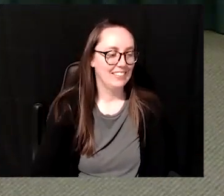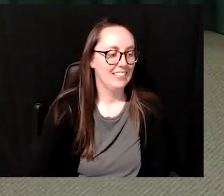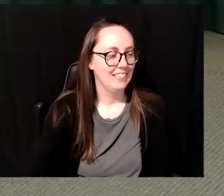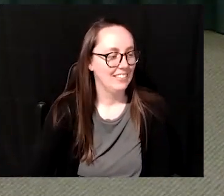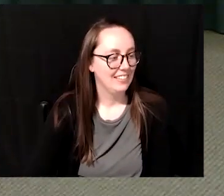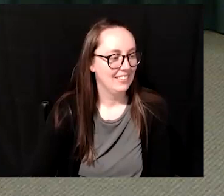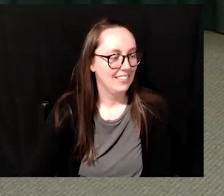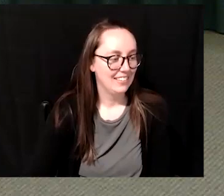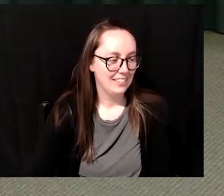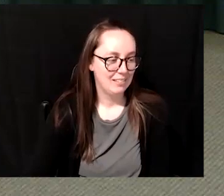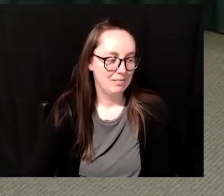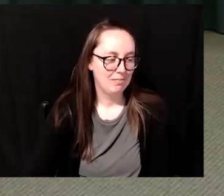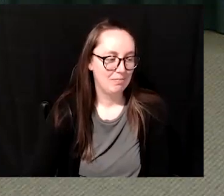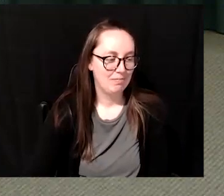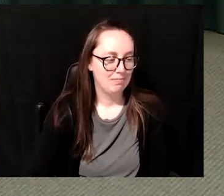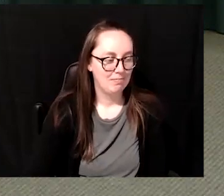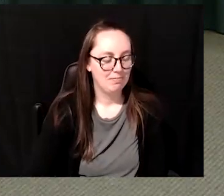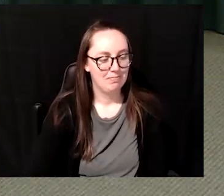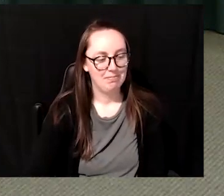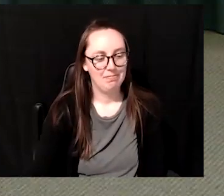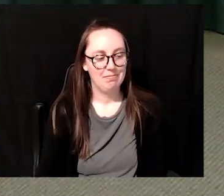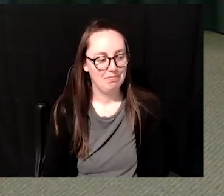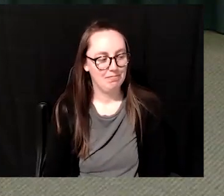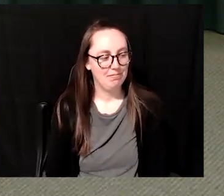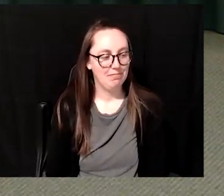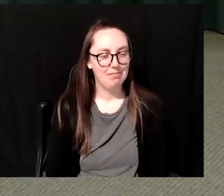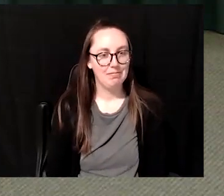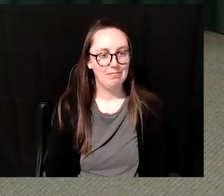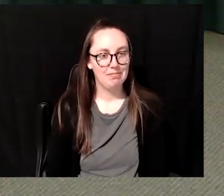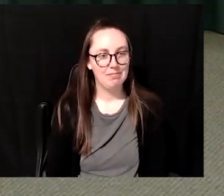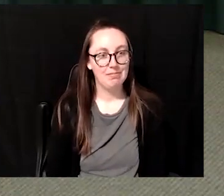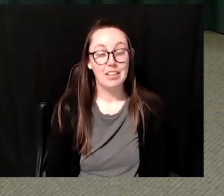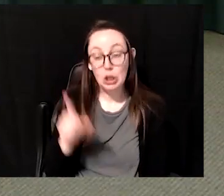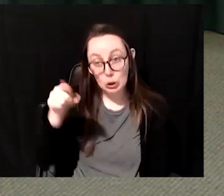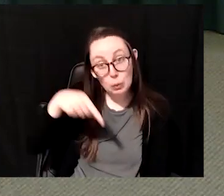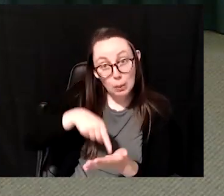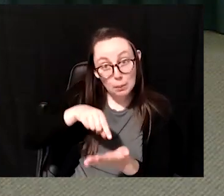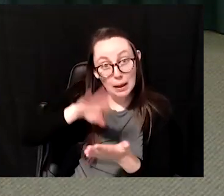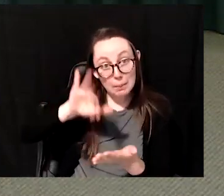not you're built by the hour come on